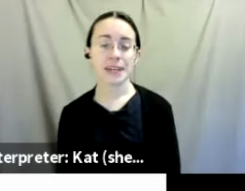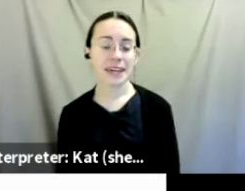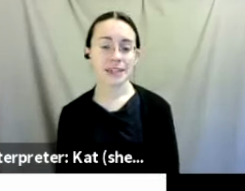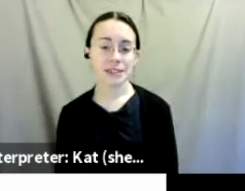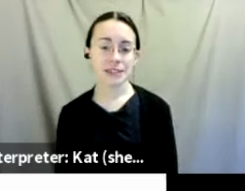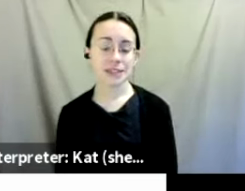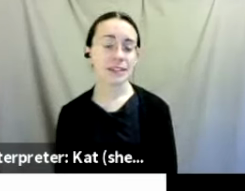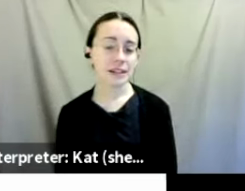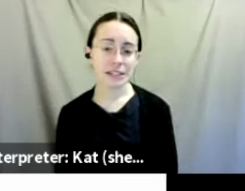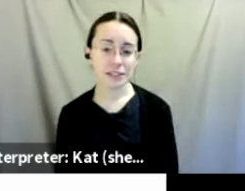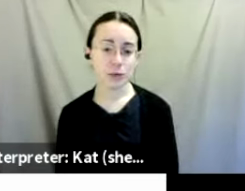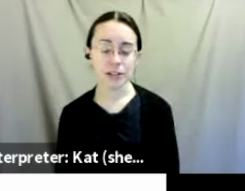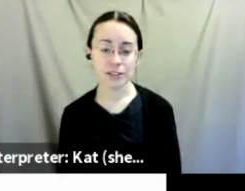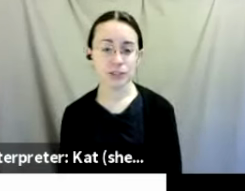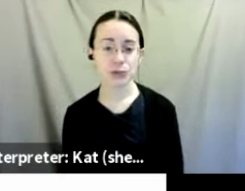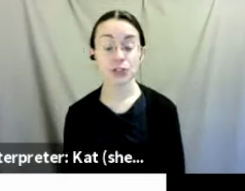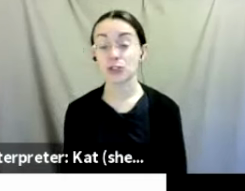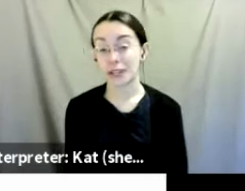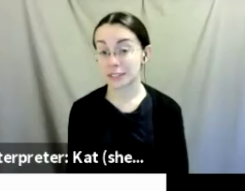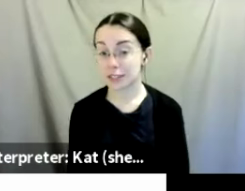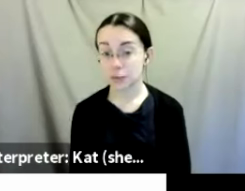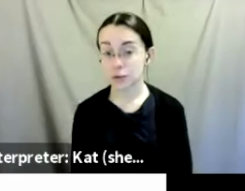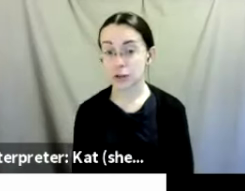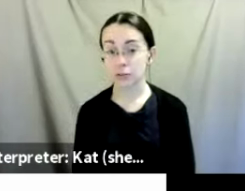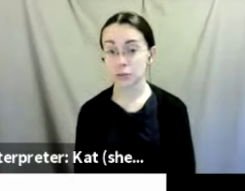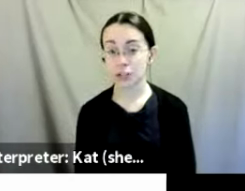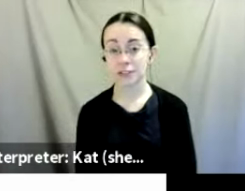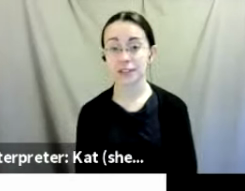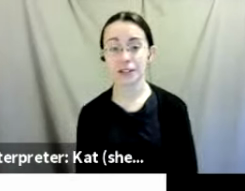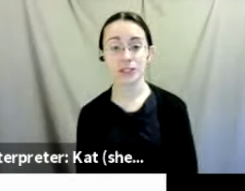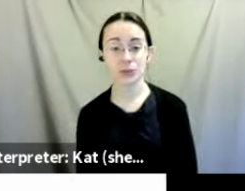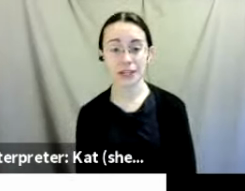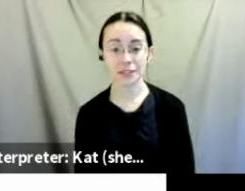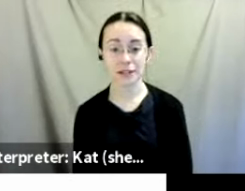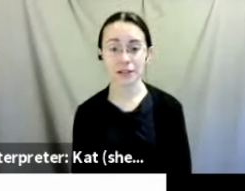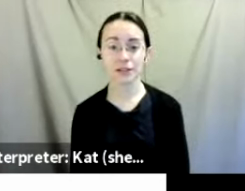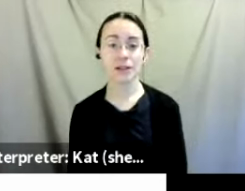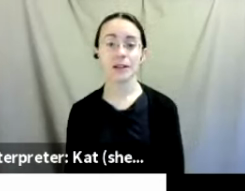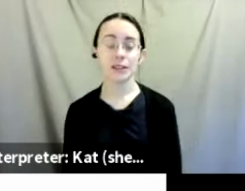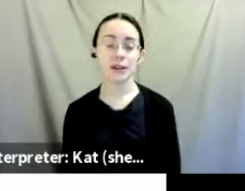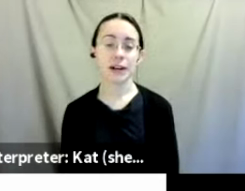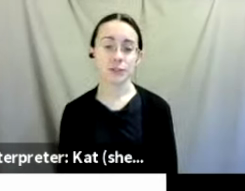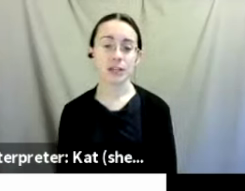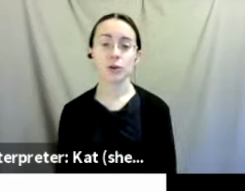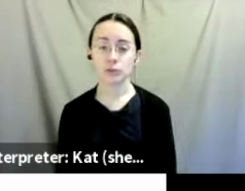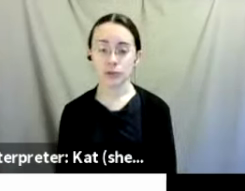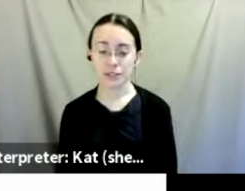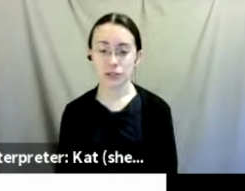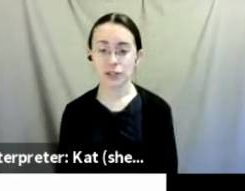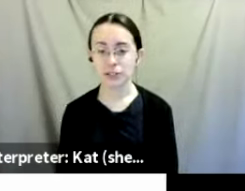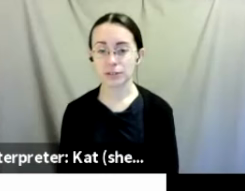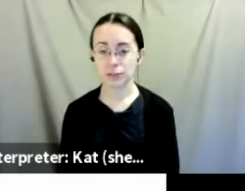Now, it's not an easy process to just translate the postpartum depression scale into ASL. There have to be